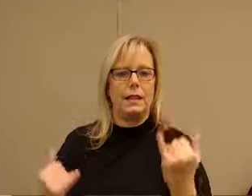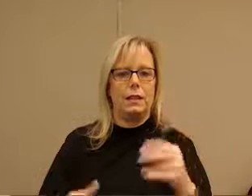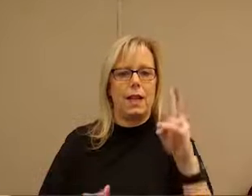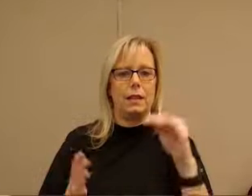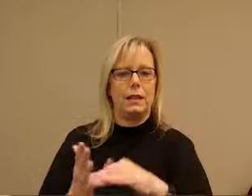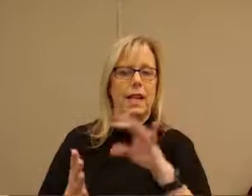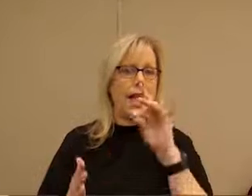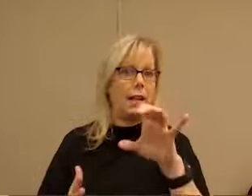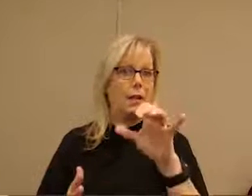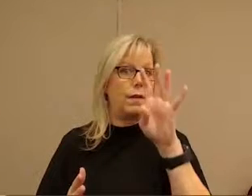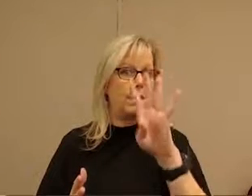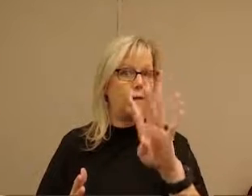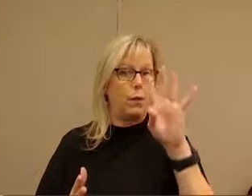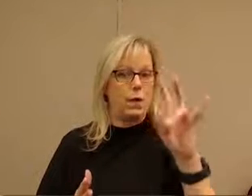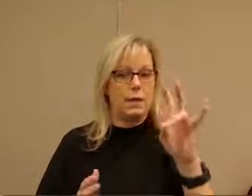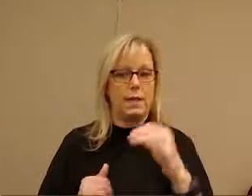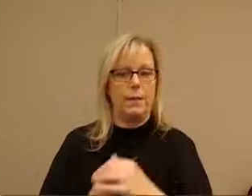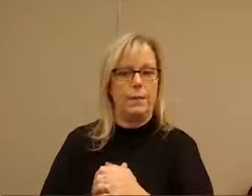to